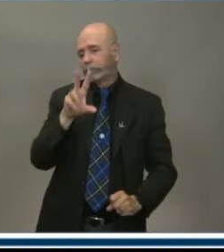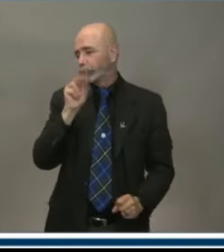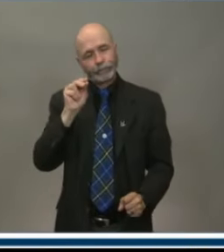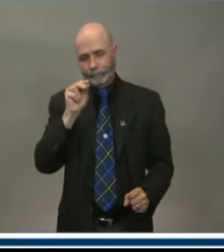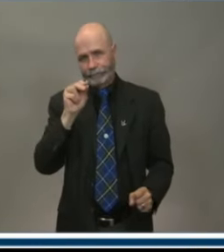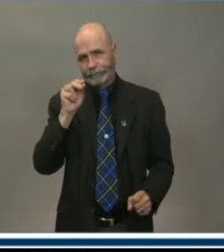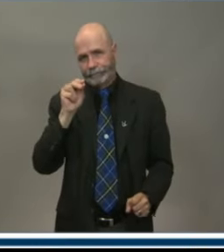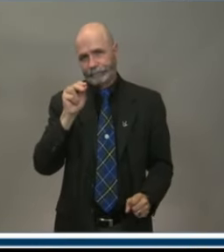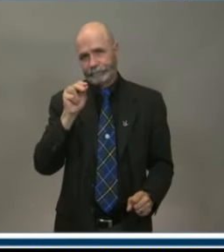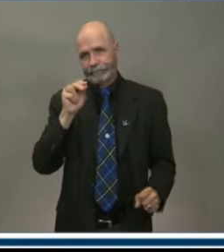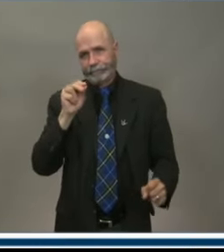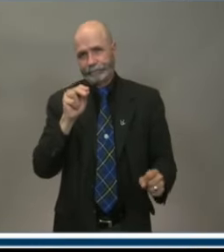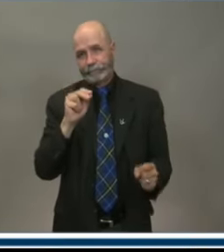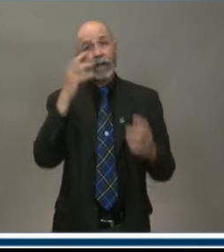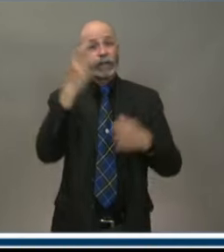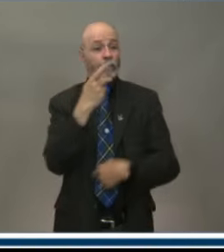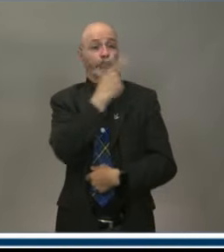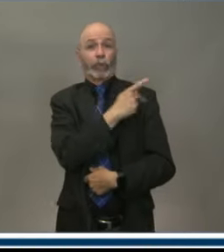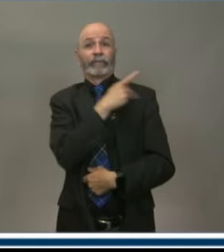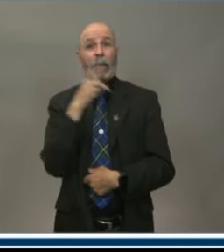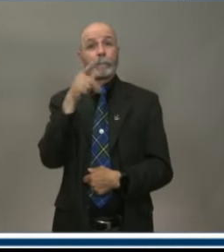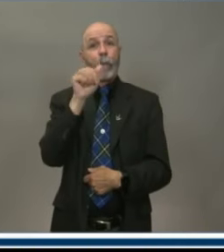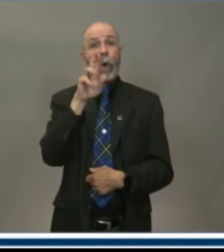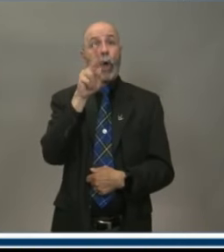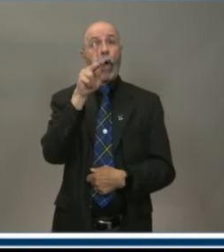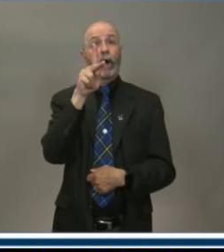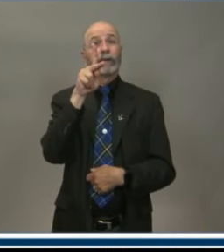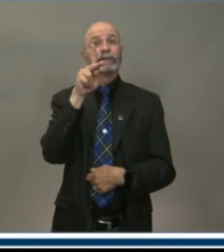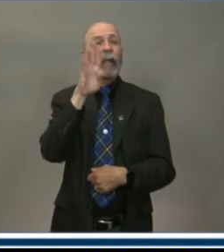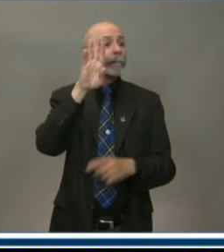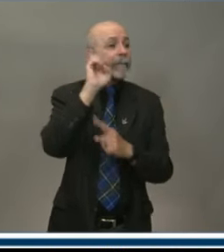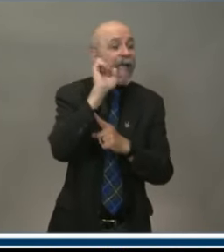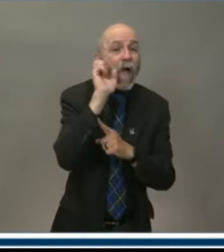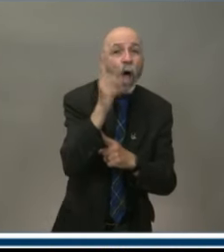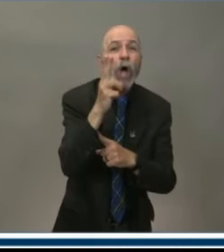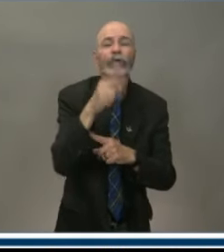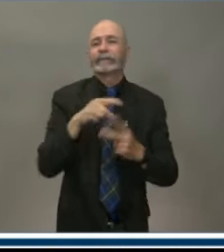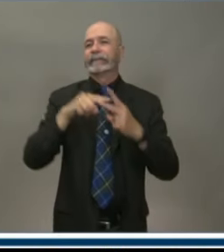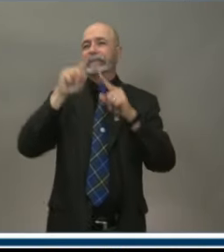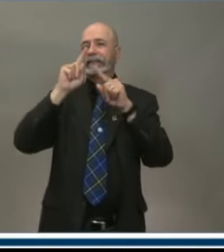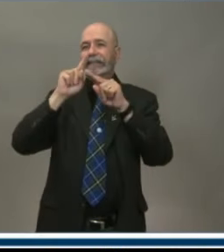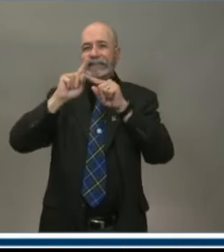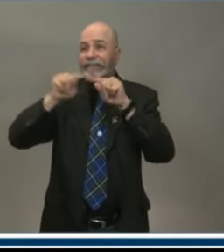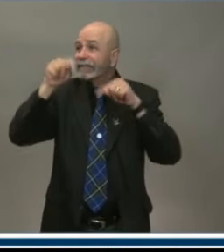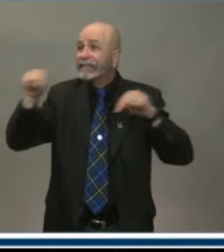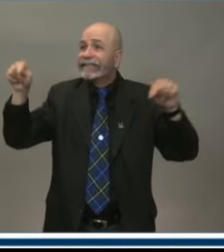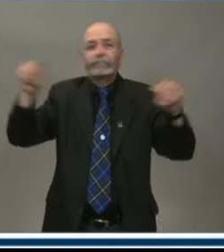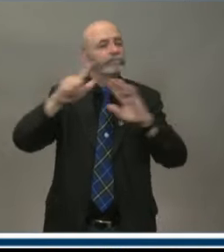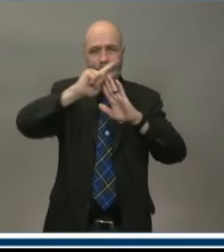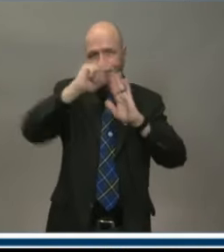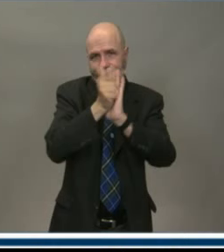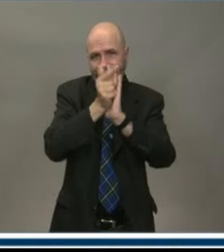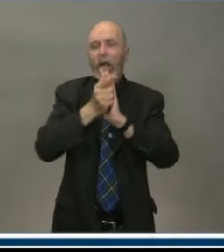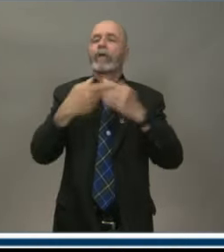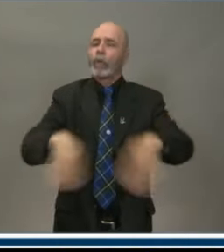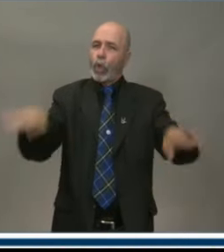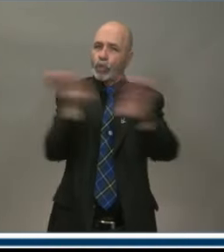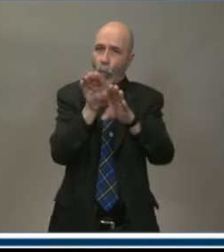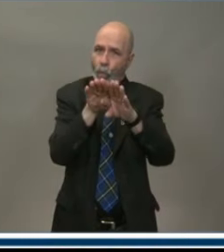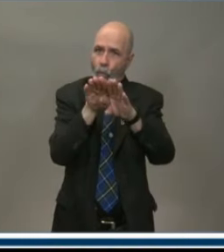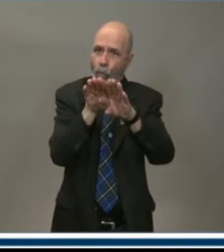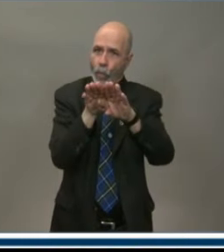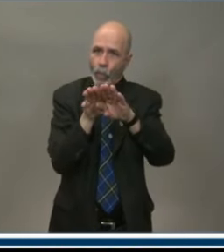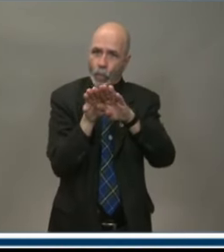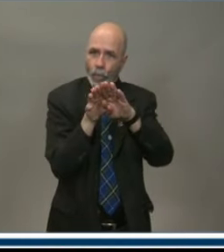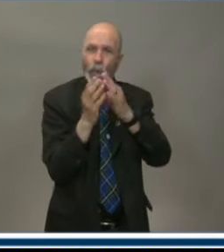tourist attractions do remain closed. Some of our provincial trails remain open, but you should only use them if you